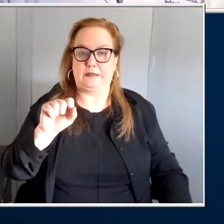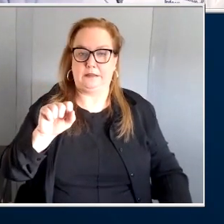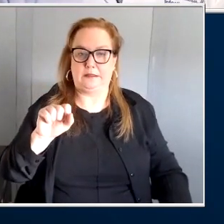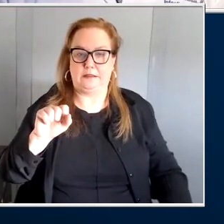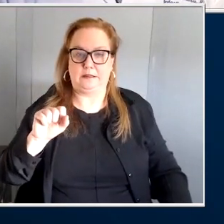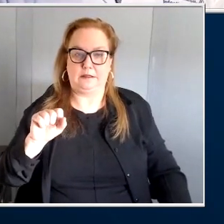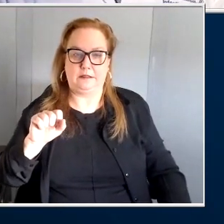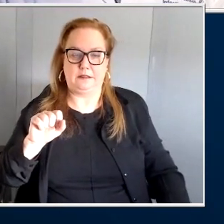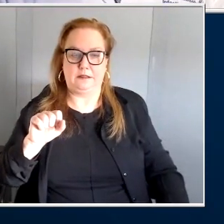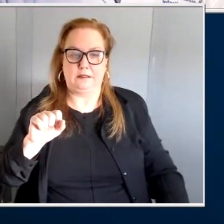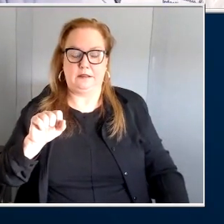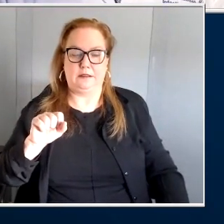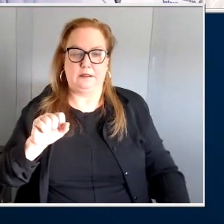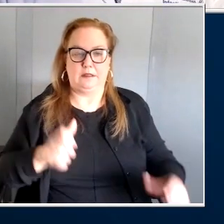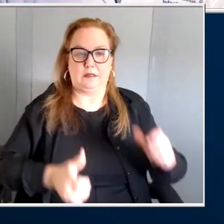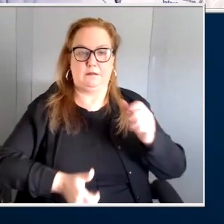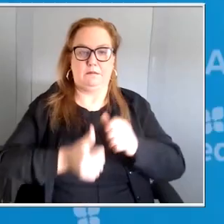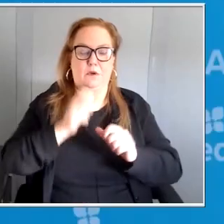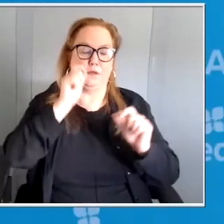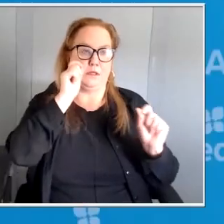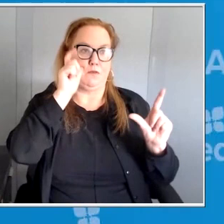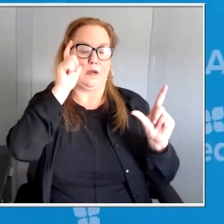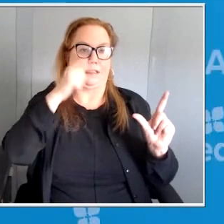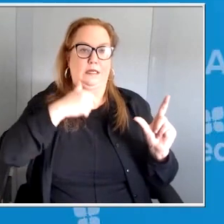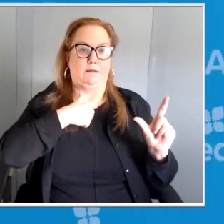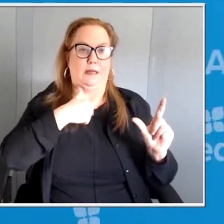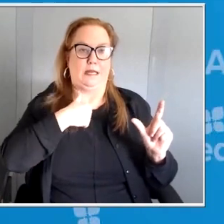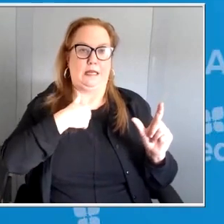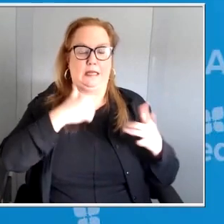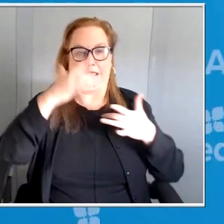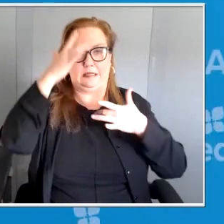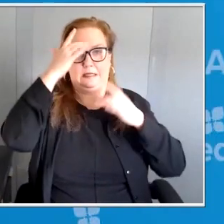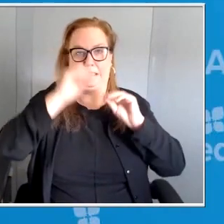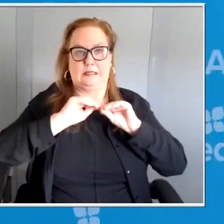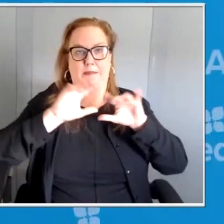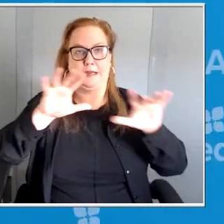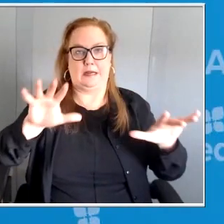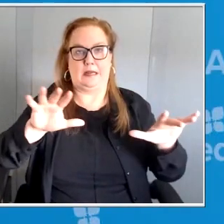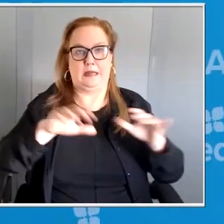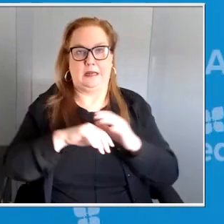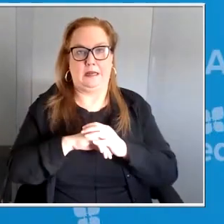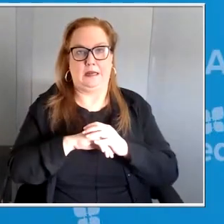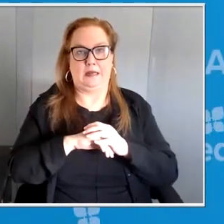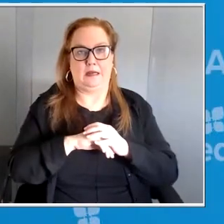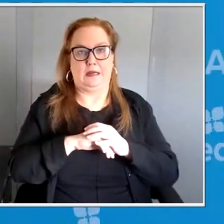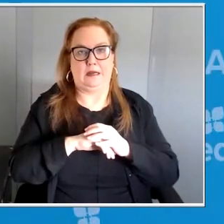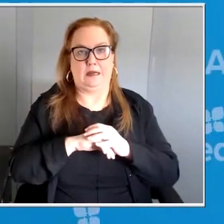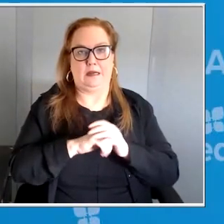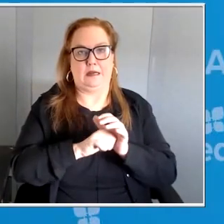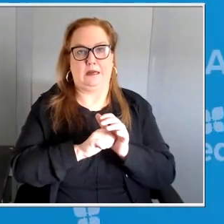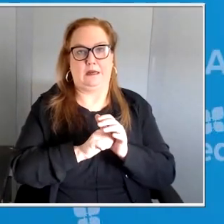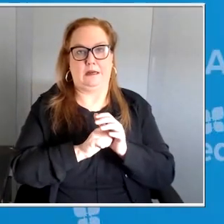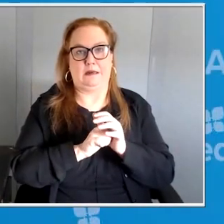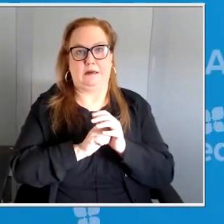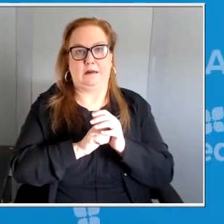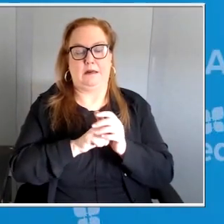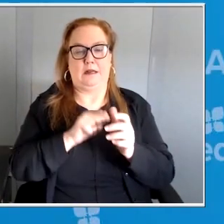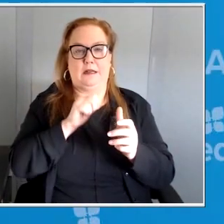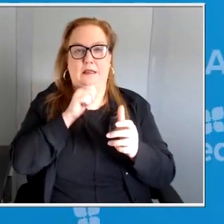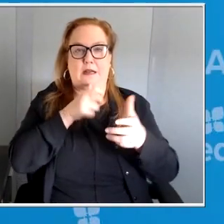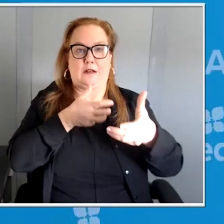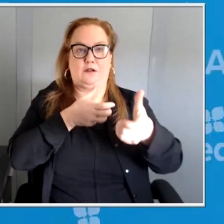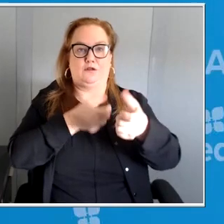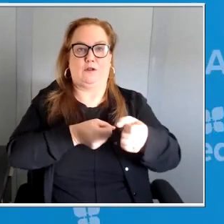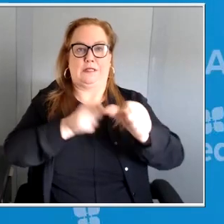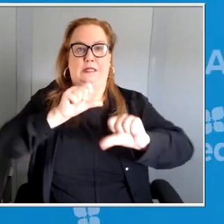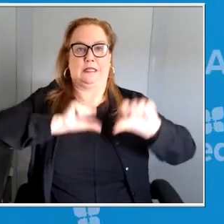Yeah, I think the thing most surprising to me during this pandemic has been the lack of trust in our